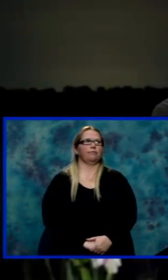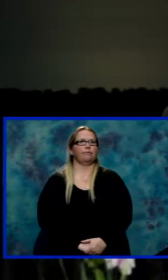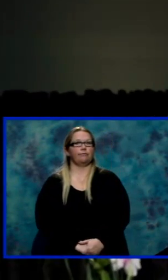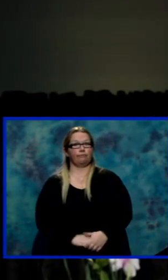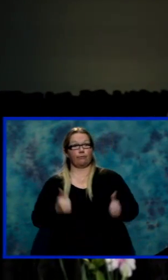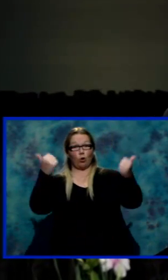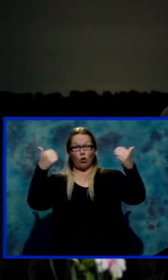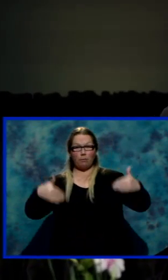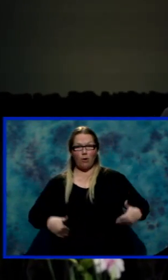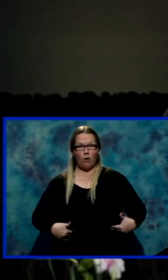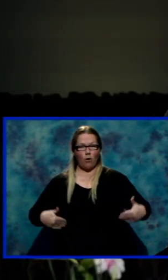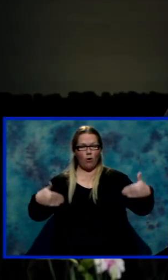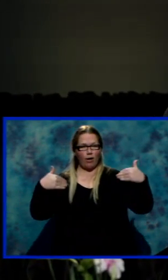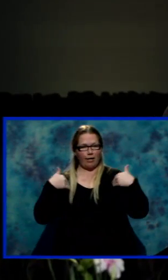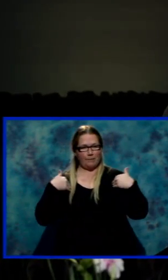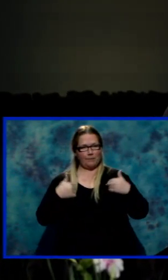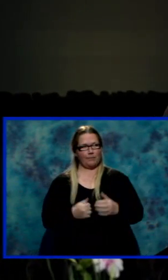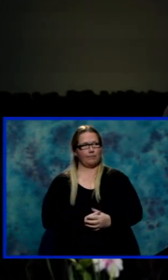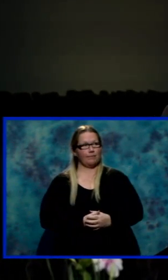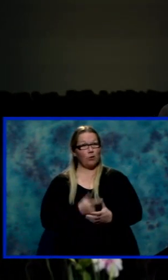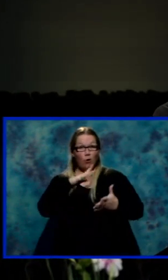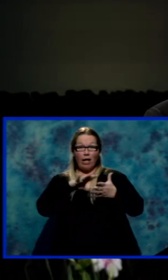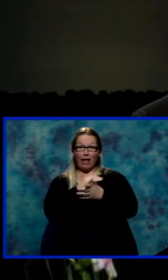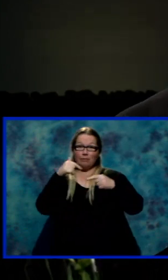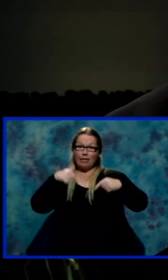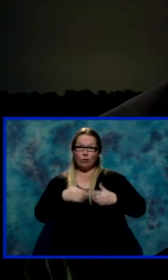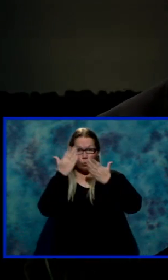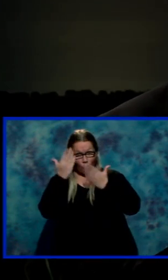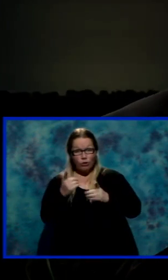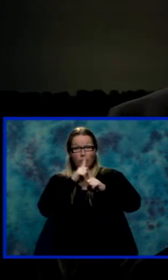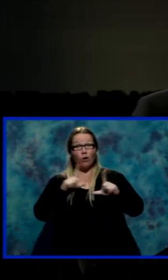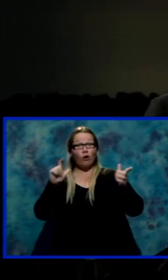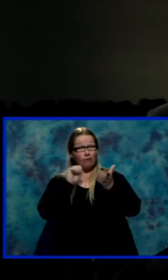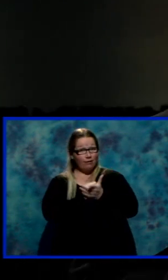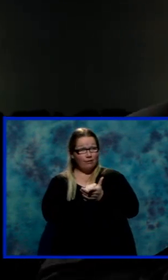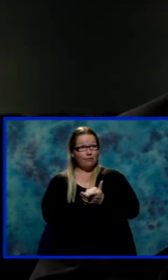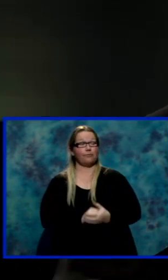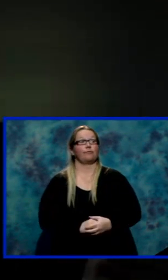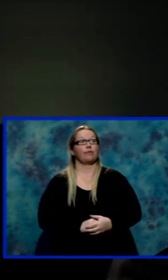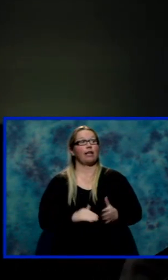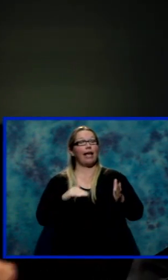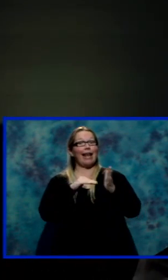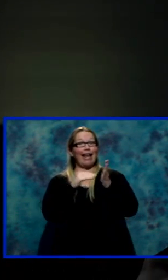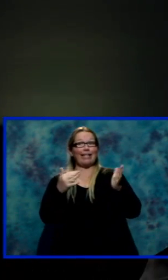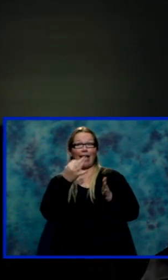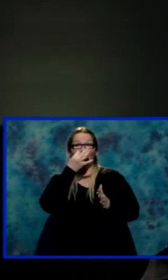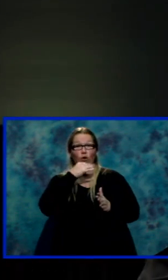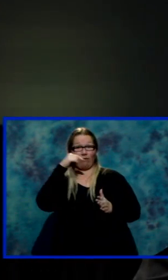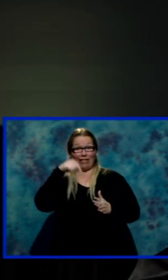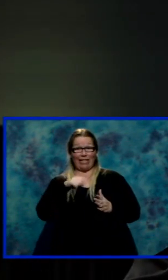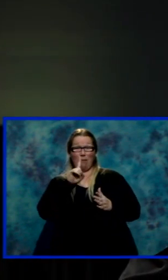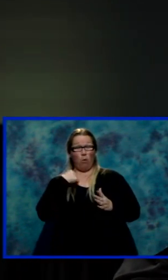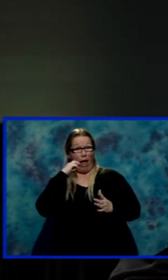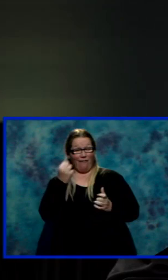Good morning, church. Are you glad to be here to worship the Lord? Now, there's a few of us here, but there's many more